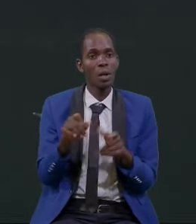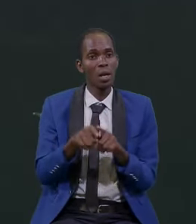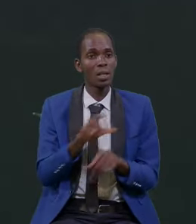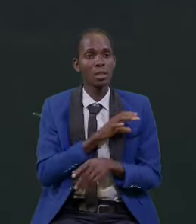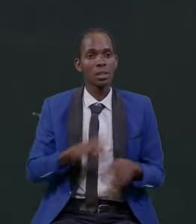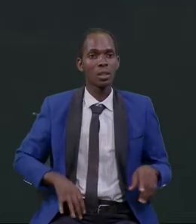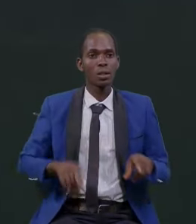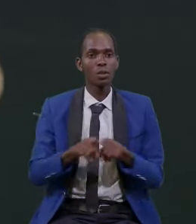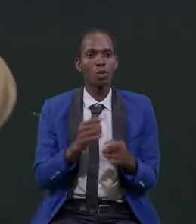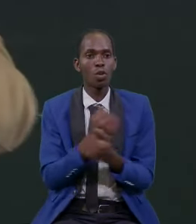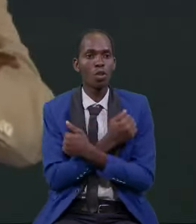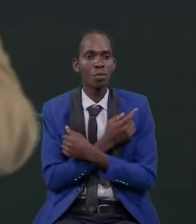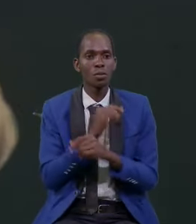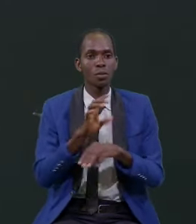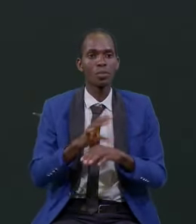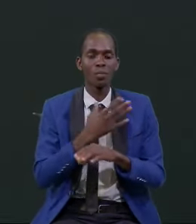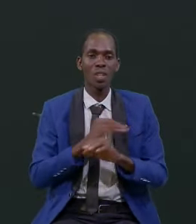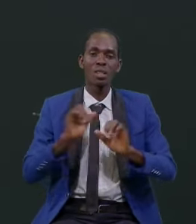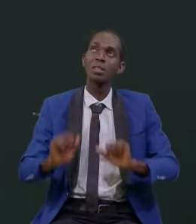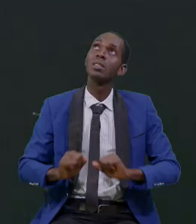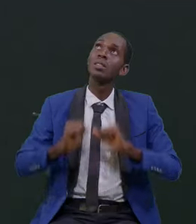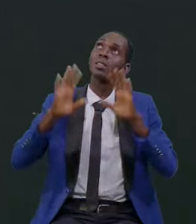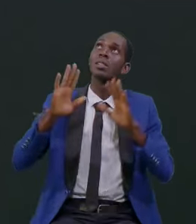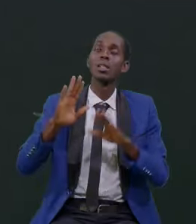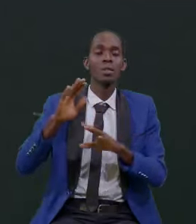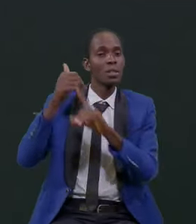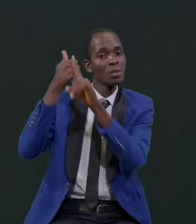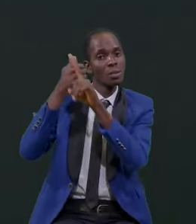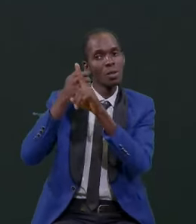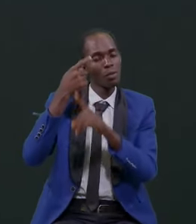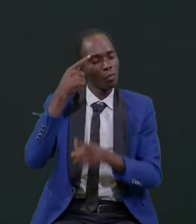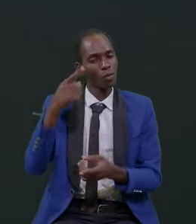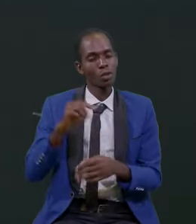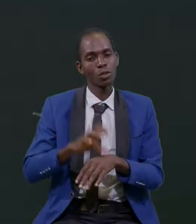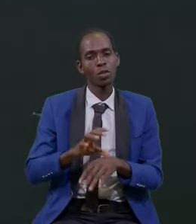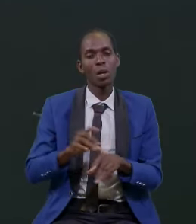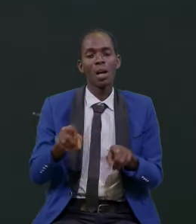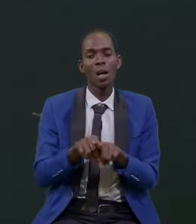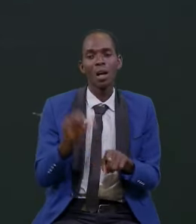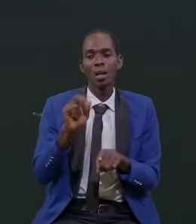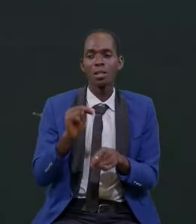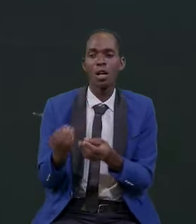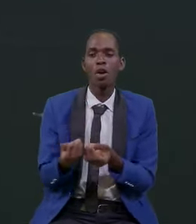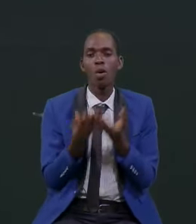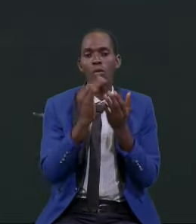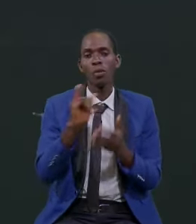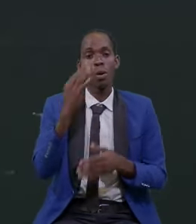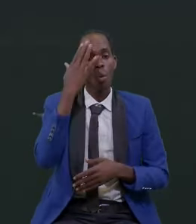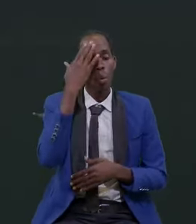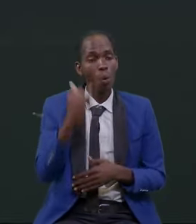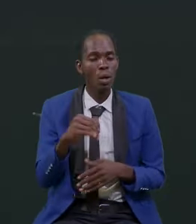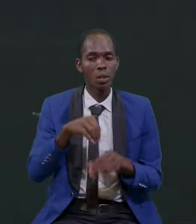himself for it. He gave himself as an offering. Why? Verse 26, that he